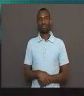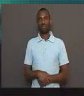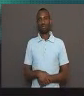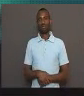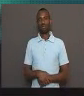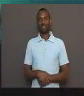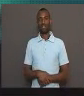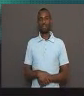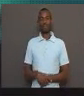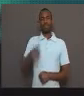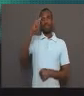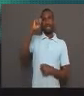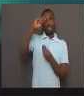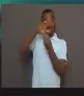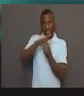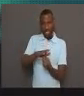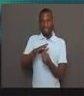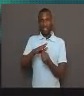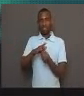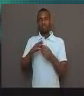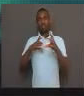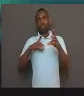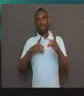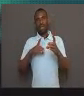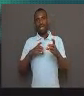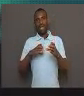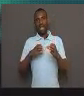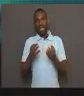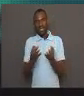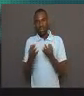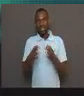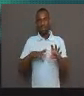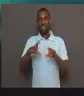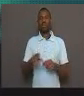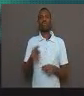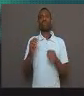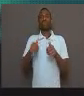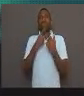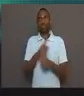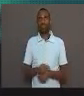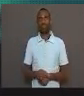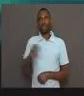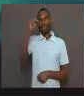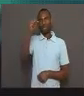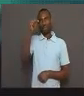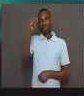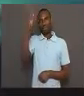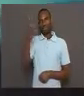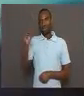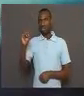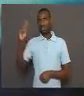The tensile stress is expressed in newtons per square meter.